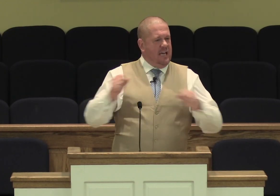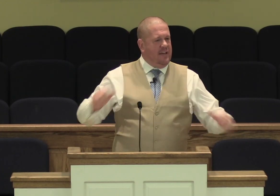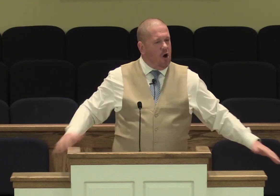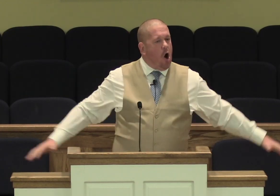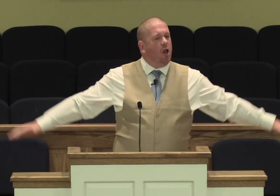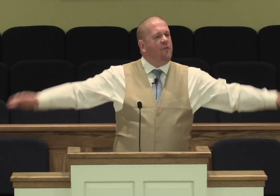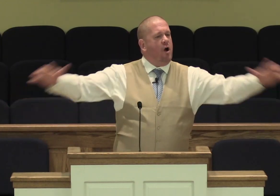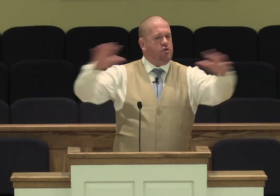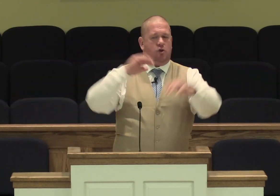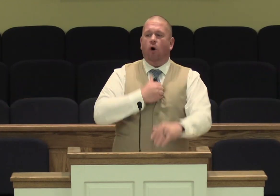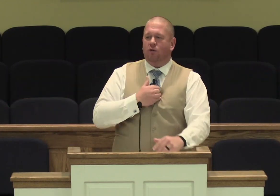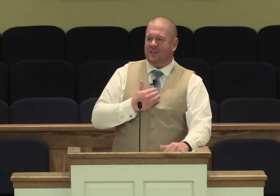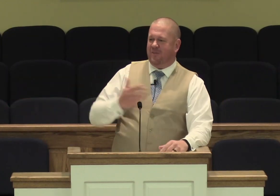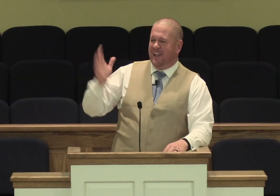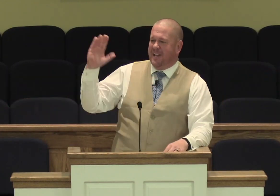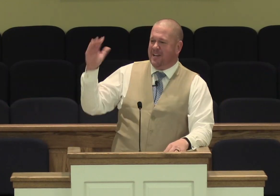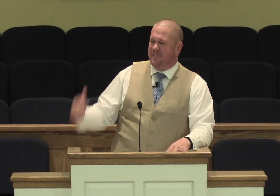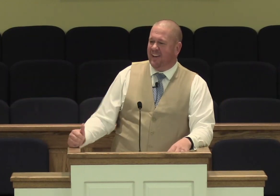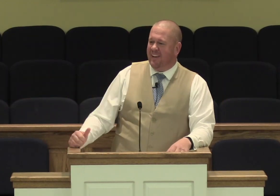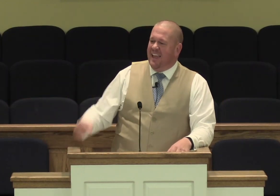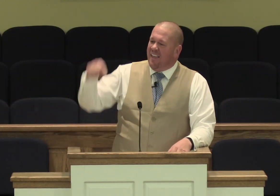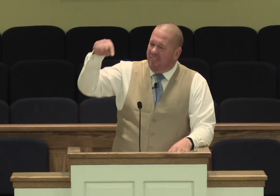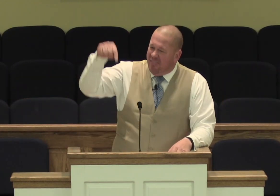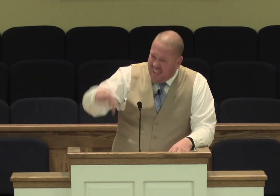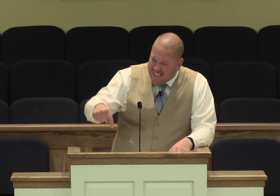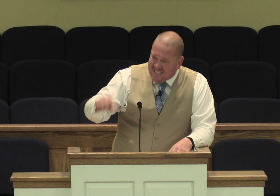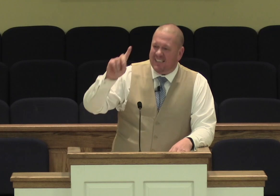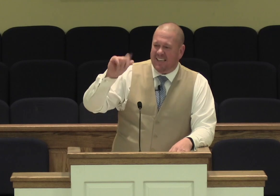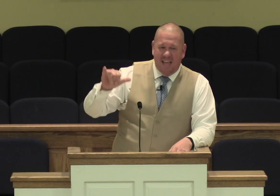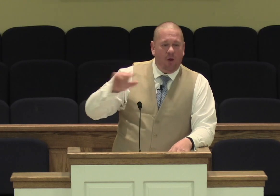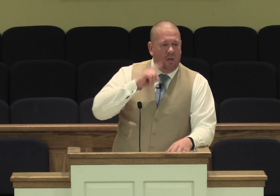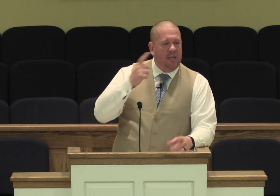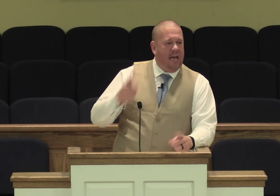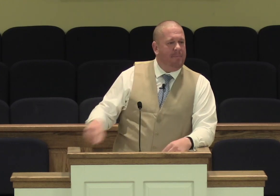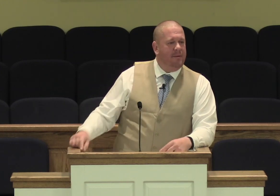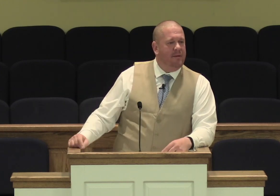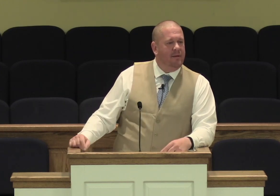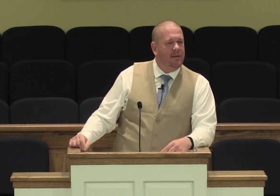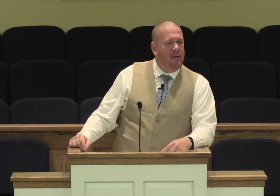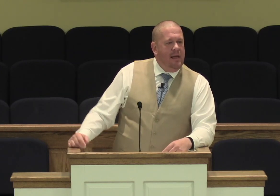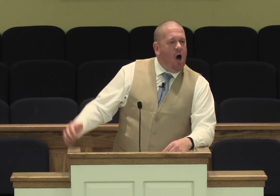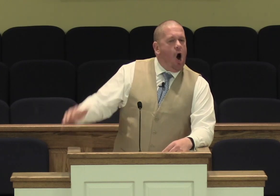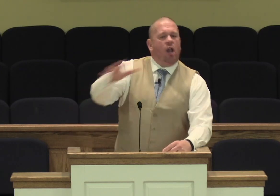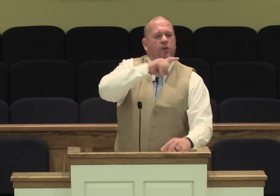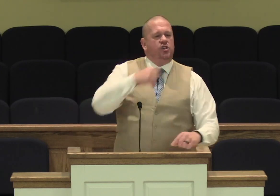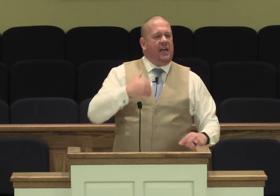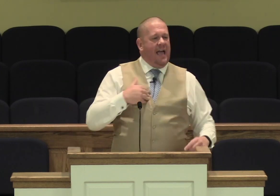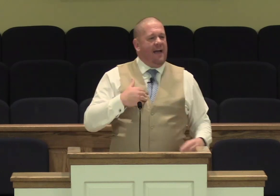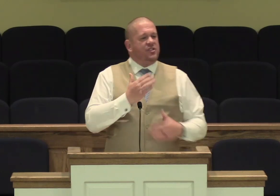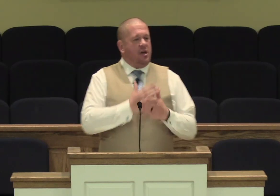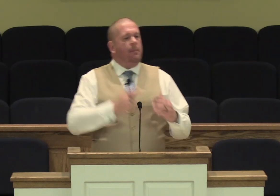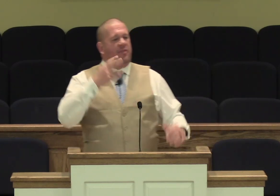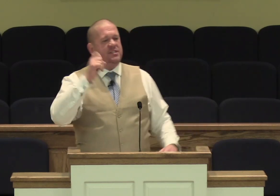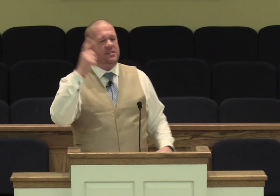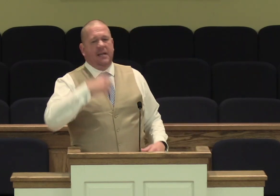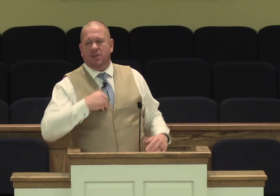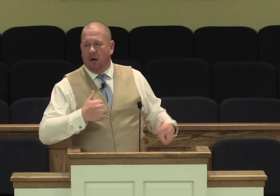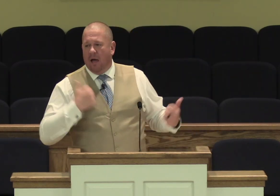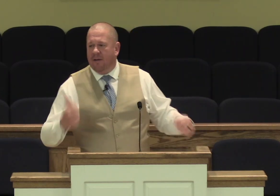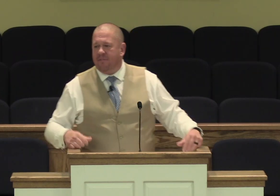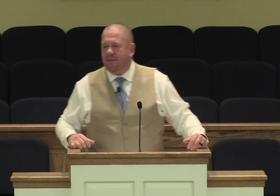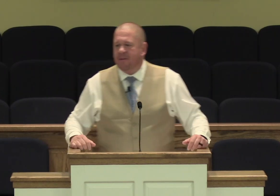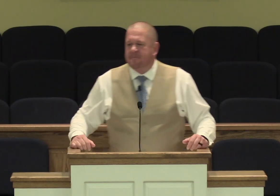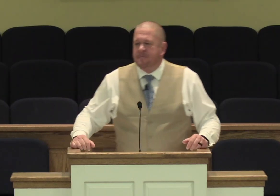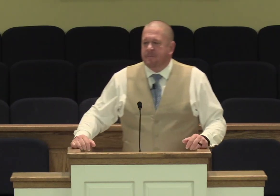going to save all of our souls if we let him. Amen. This day really happened. All of us should have some this days